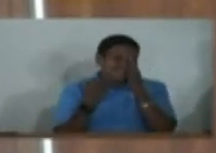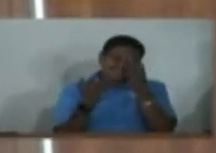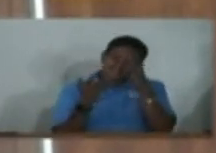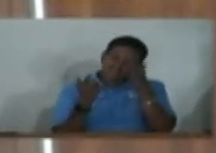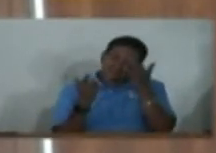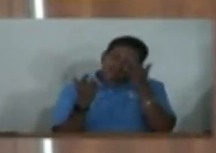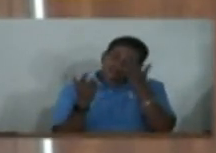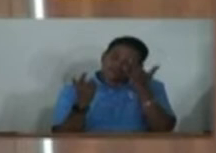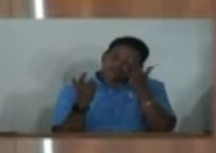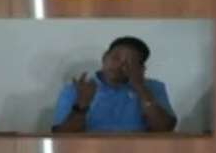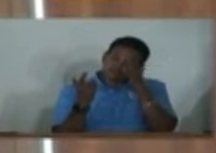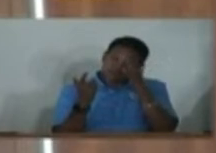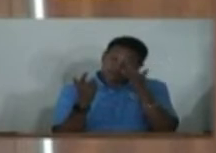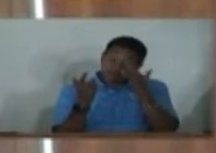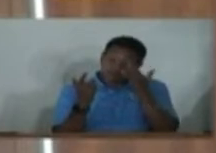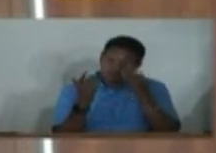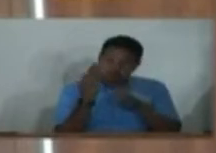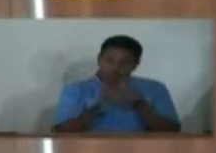of